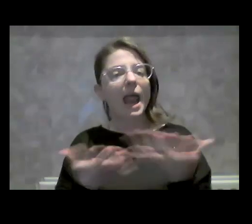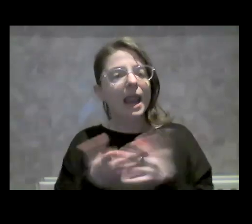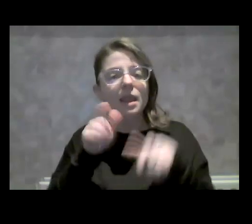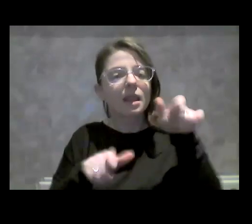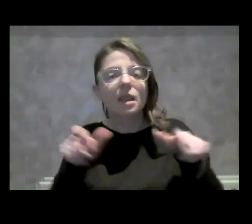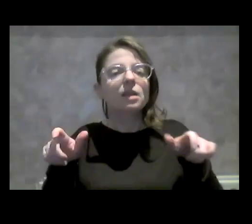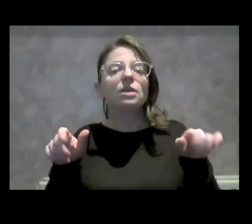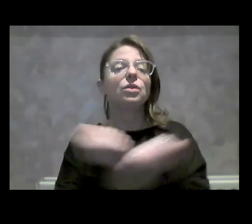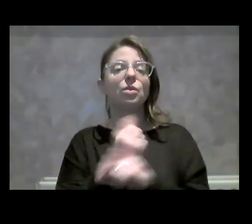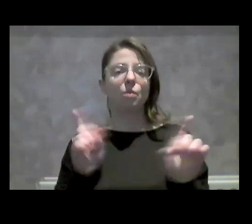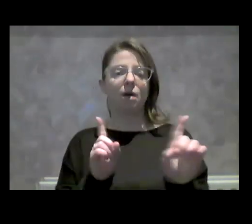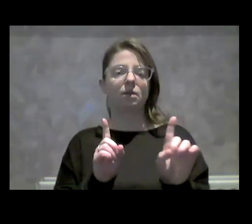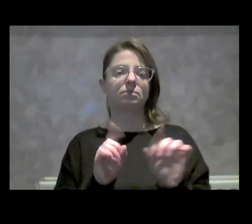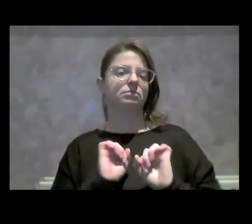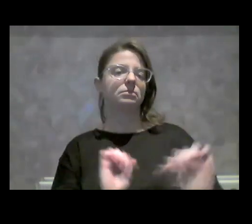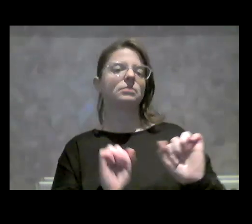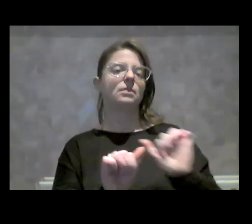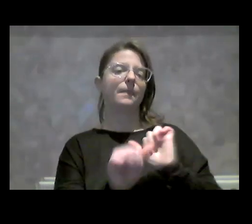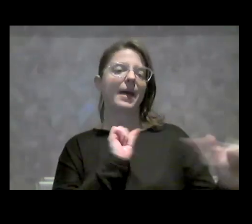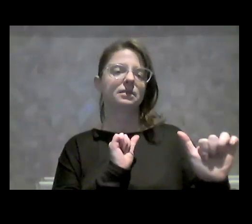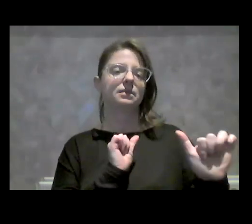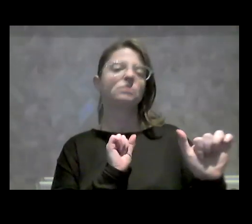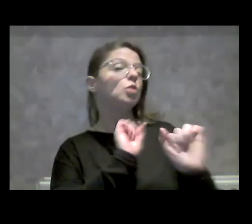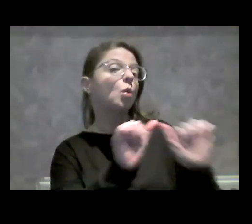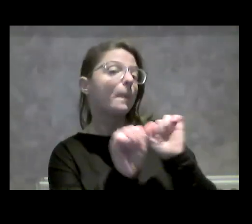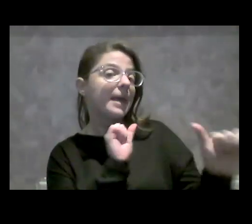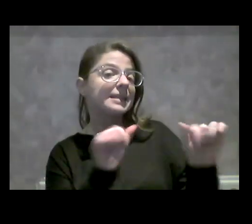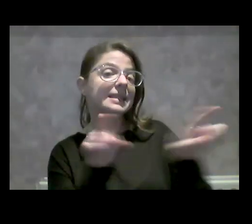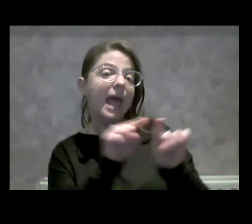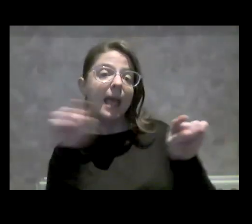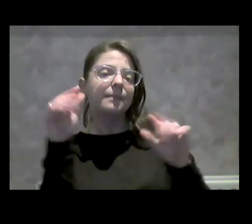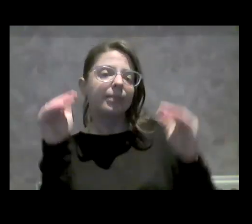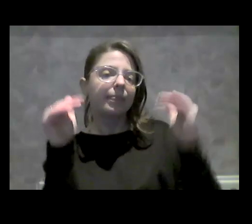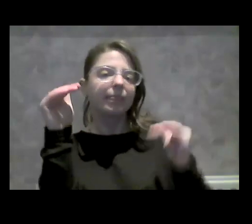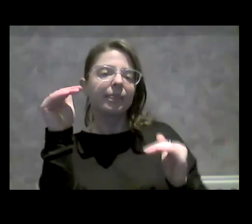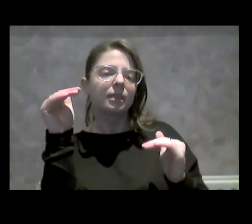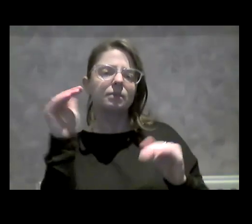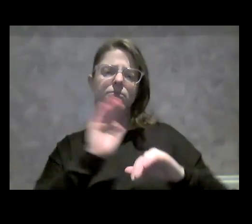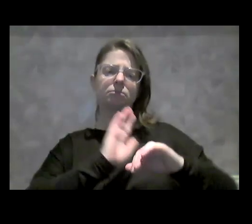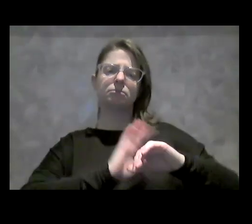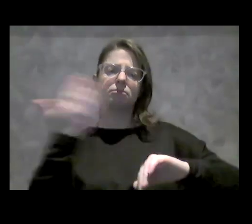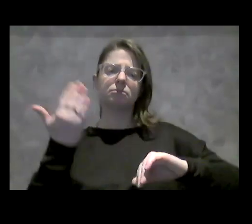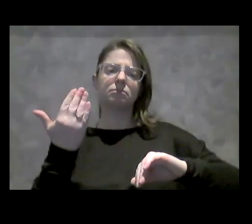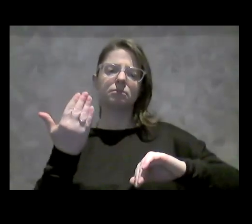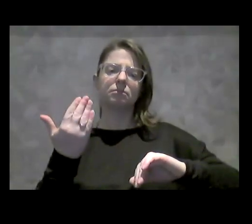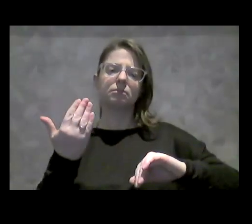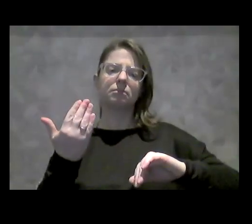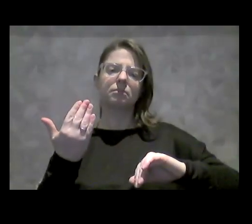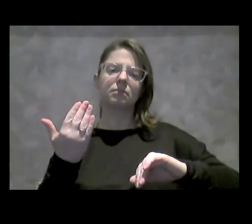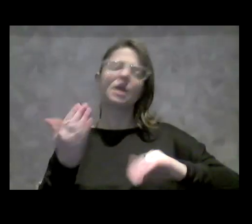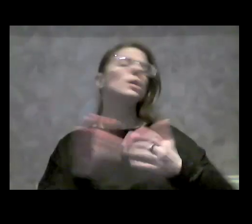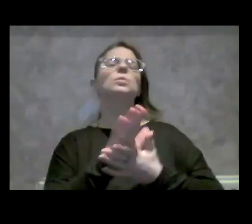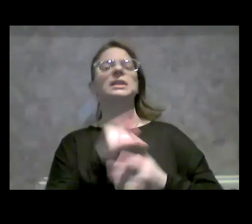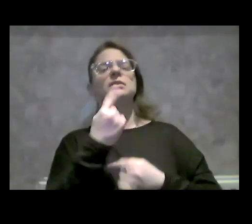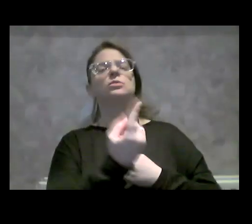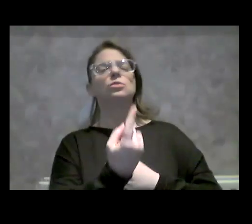is their best. Don't worry if your best isn't the same as someone else's. No, that doesn't make you